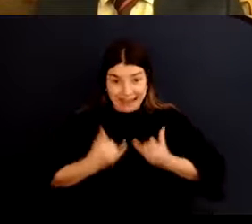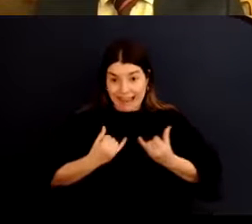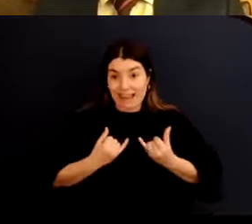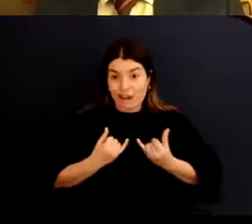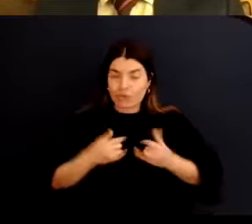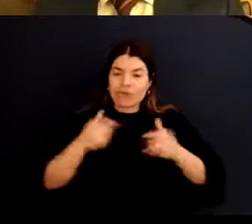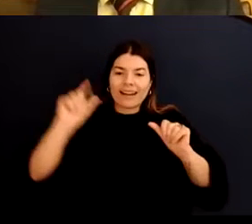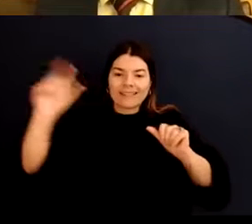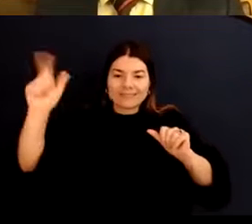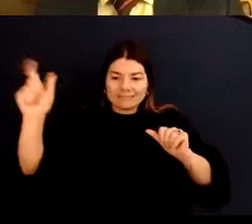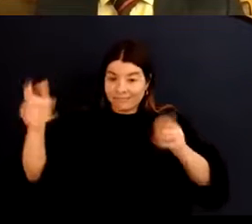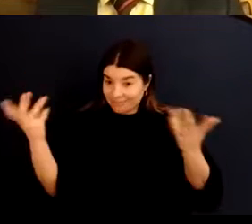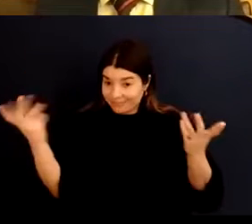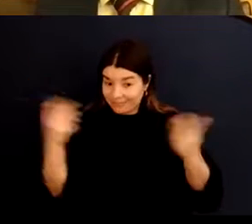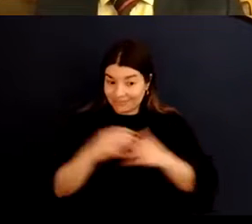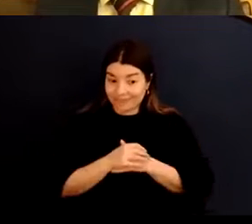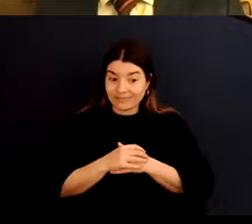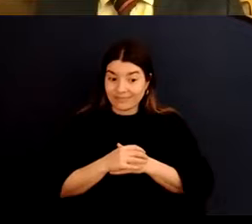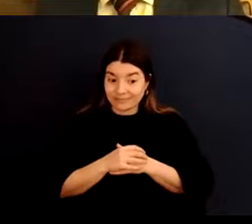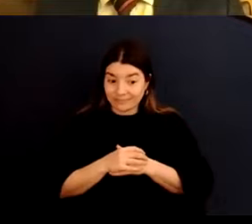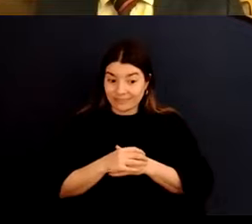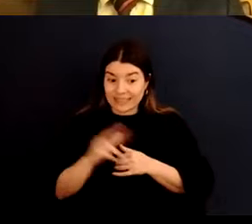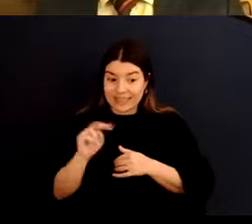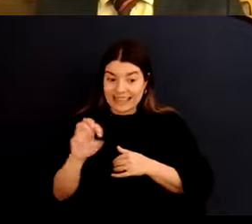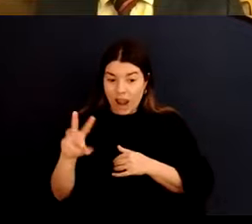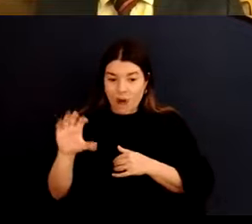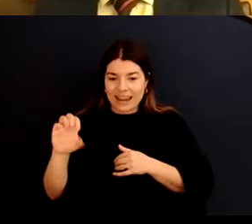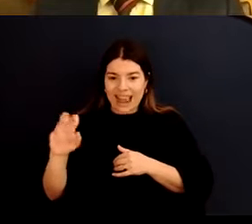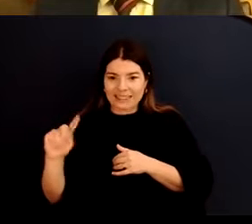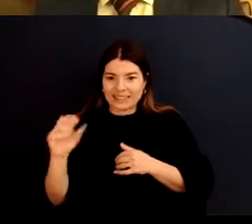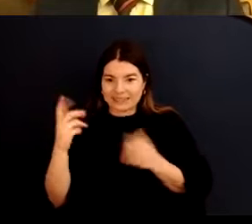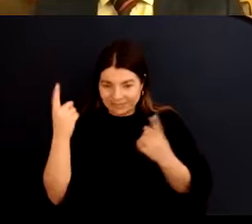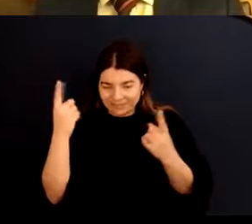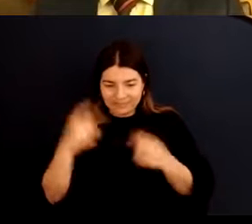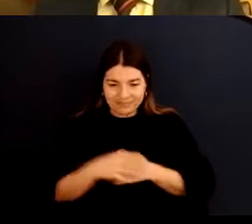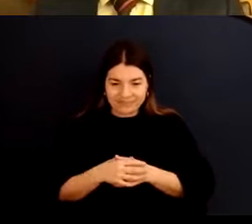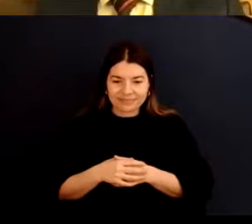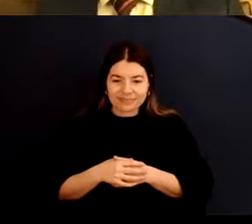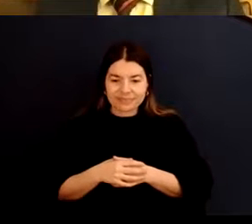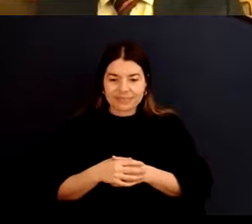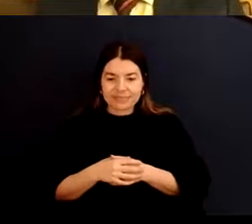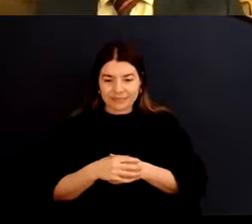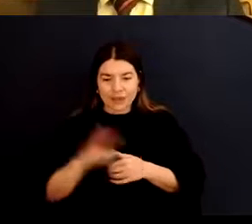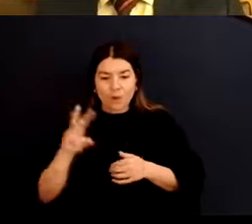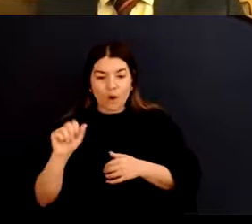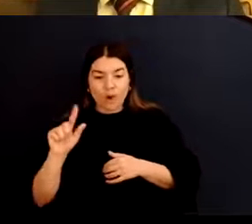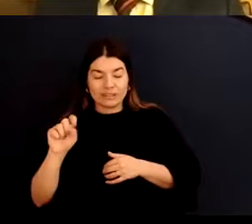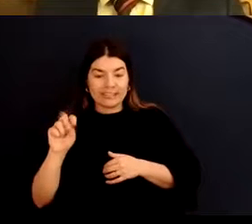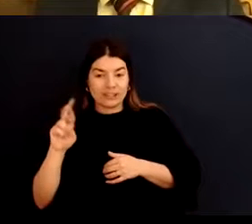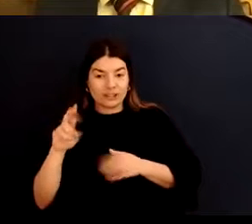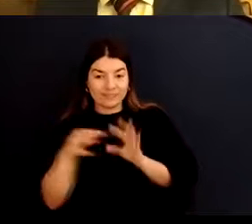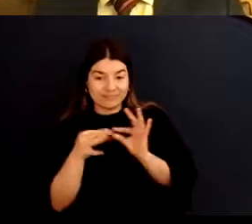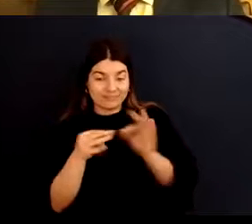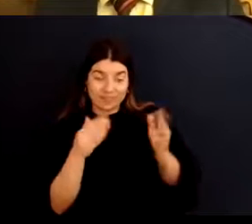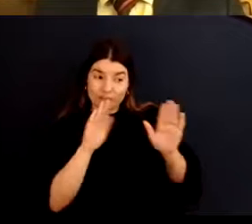in the Nowcast one, okay? Hey, Charlotte. Yes. You're doing great, by the way. Oh, you are so